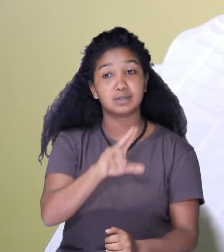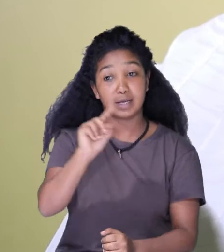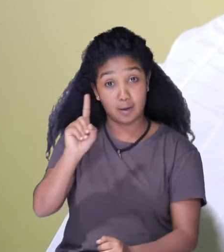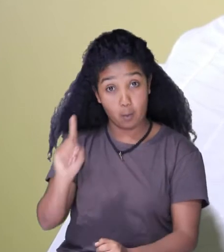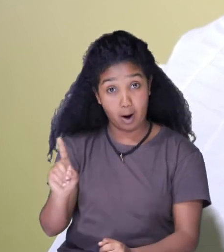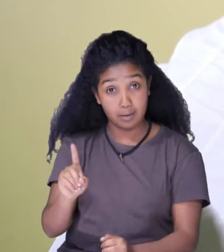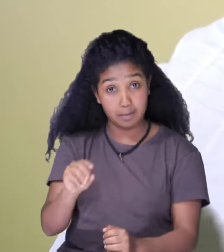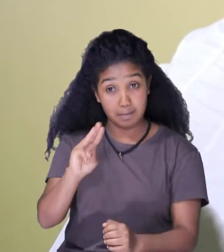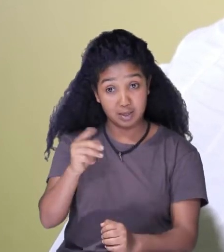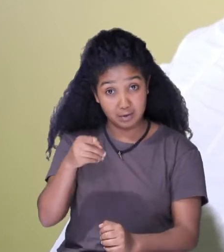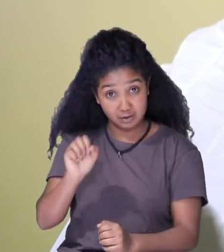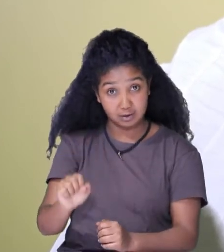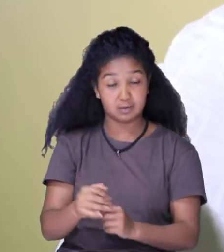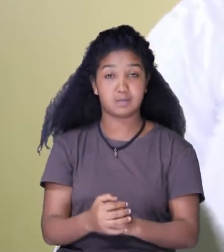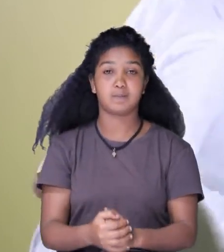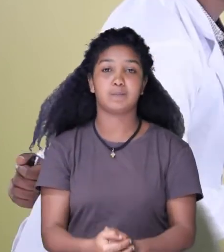331 meter per second